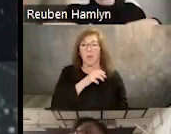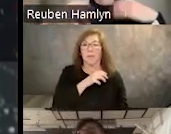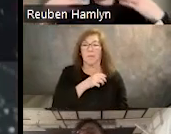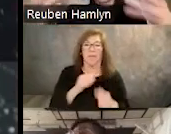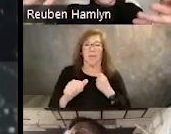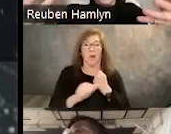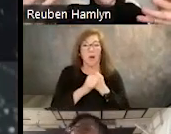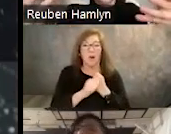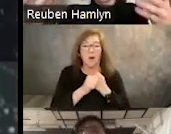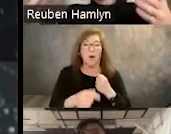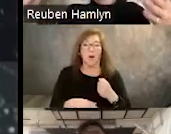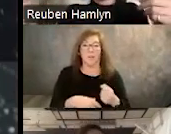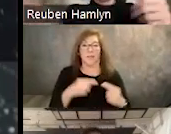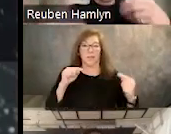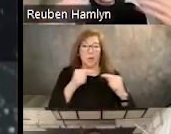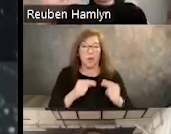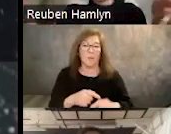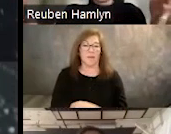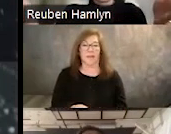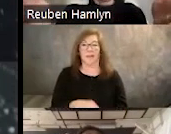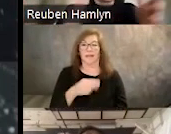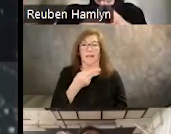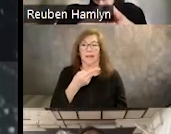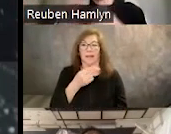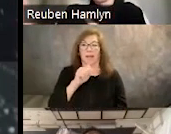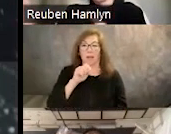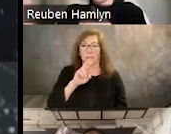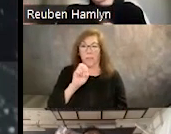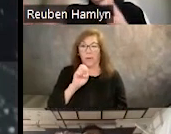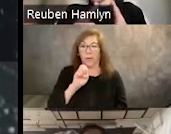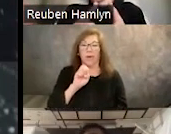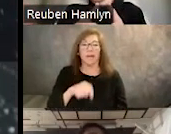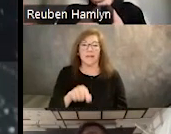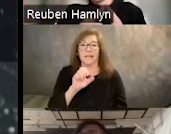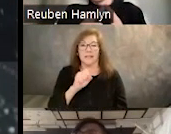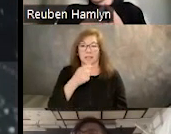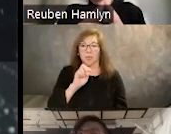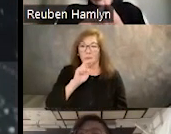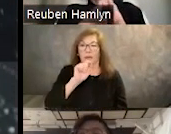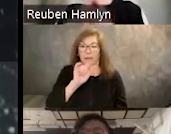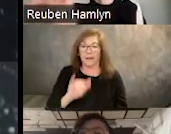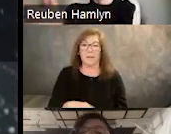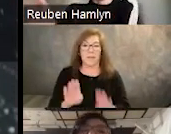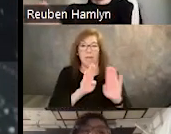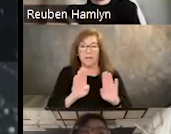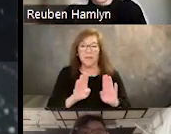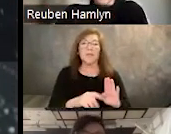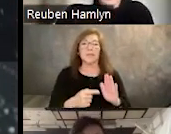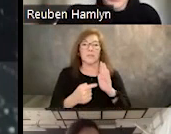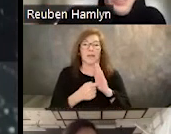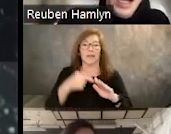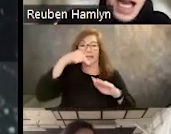harmed, hypersexualized imagery, sort of behaviors that seemed to correspond with the sort of the behaviors exhibited by the